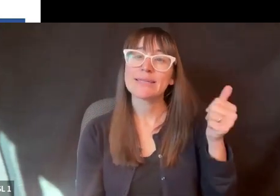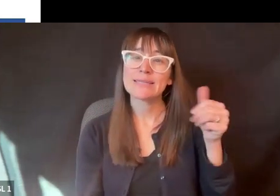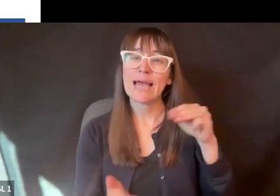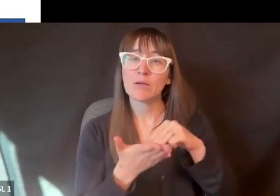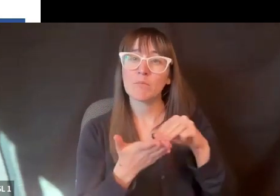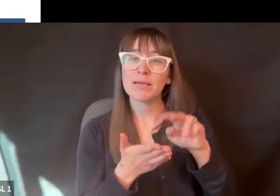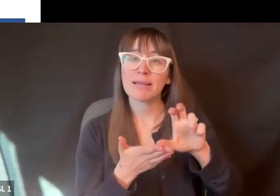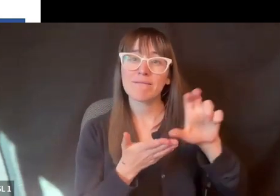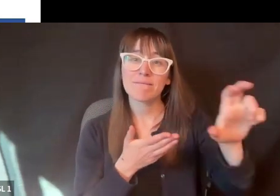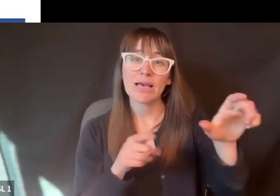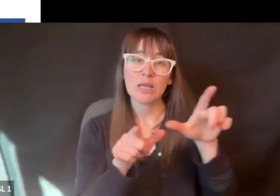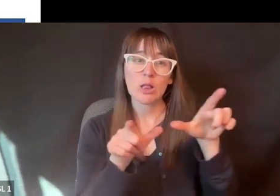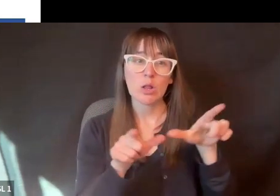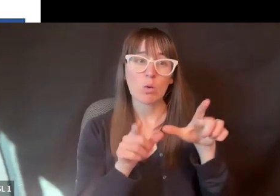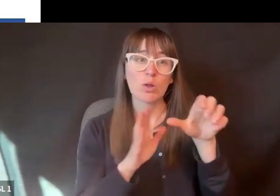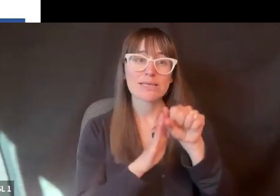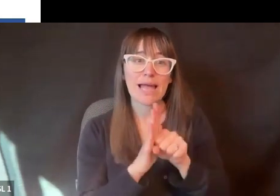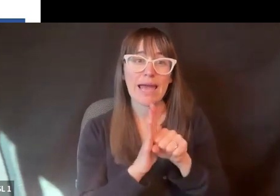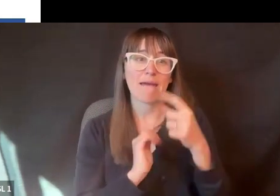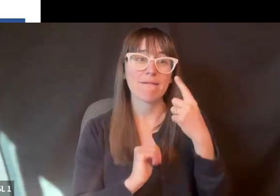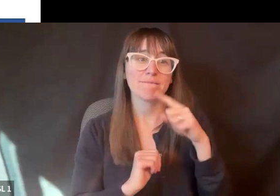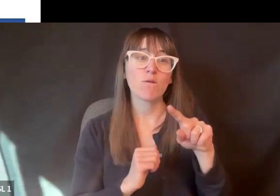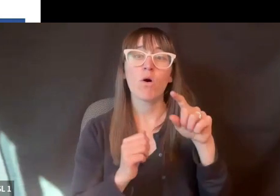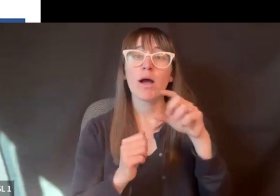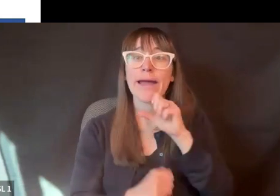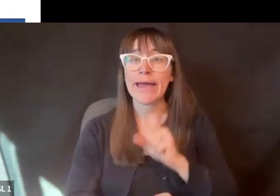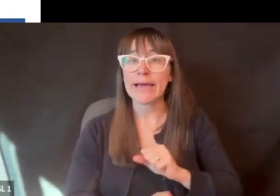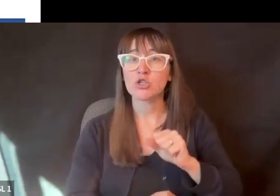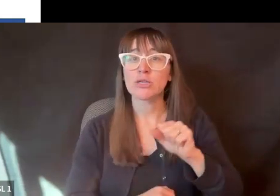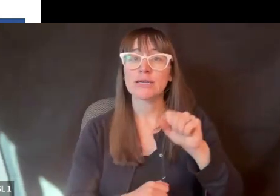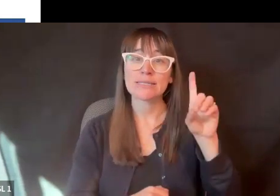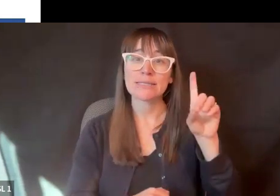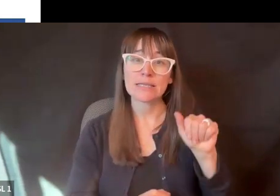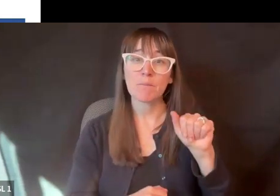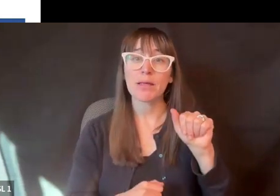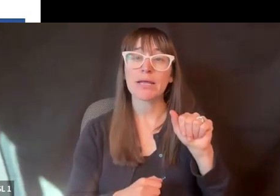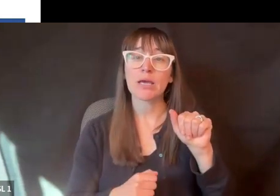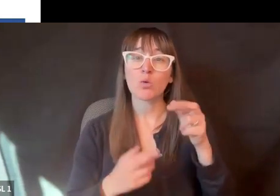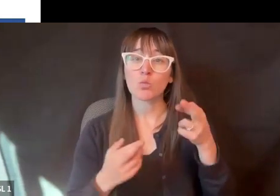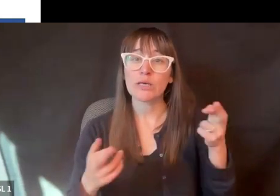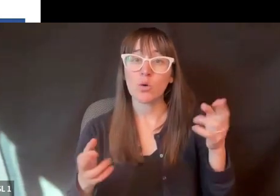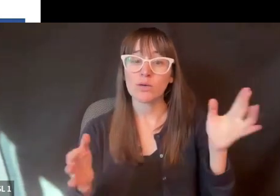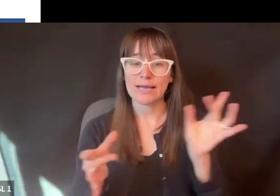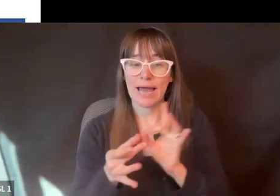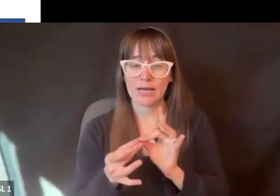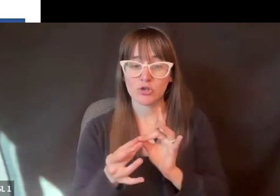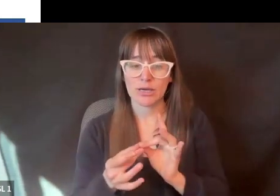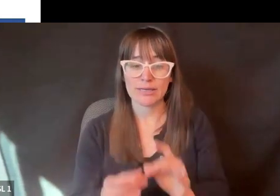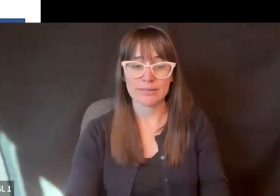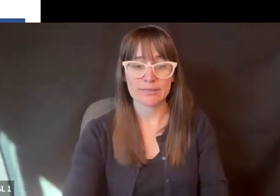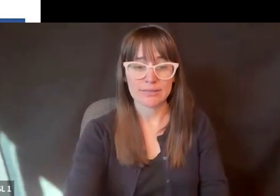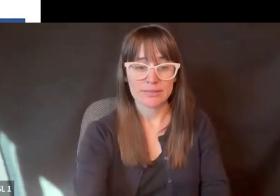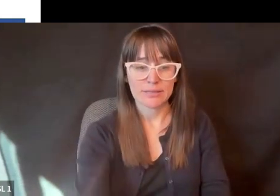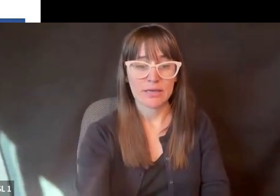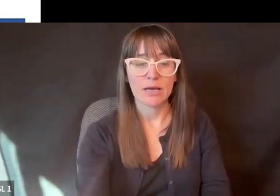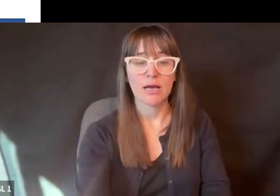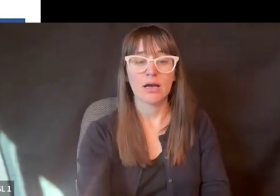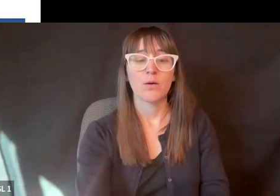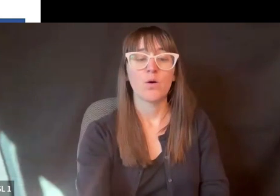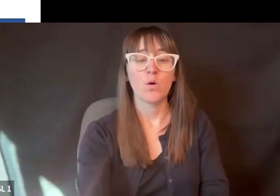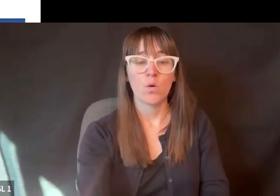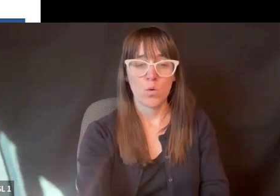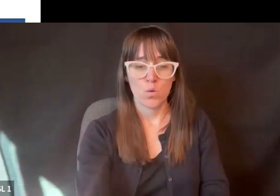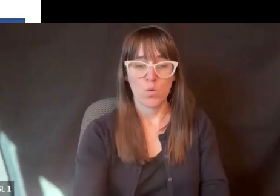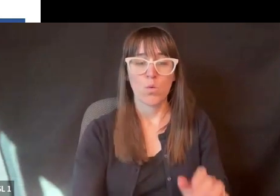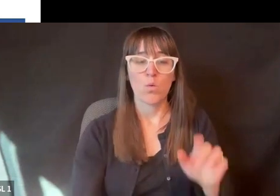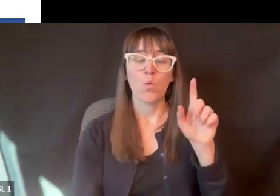million at the state level for aging and disability resource connections in California.